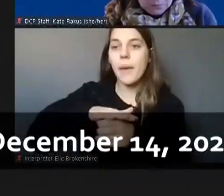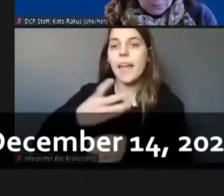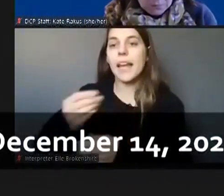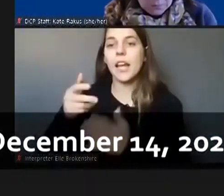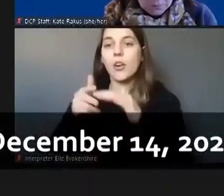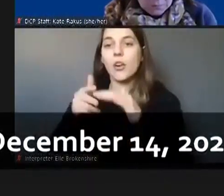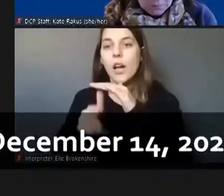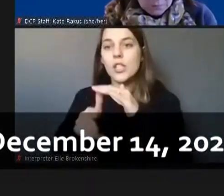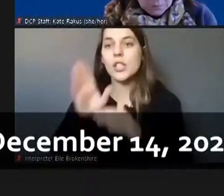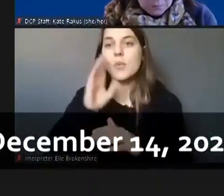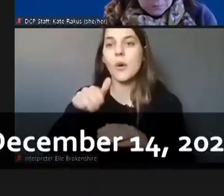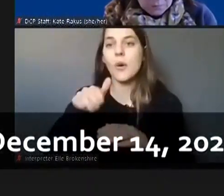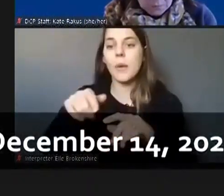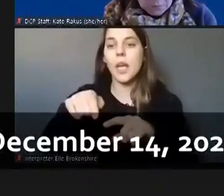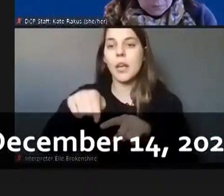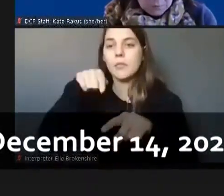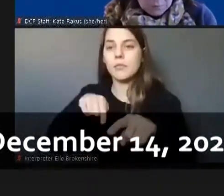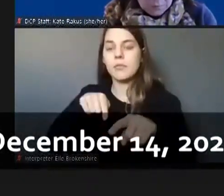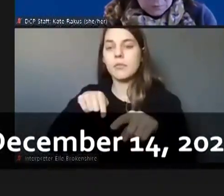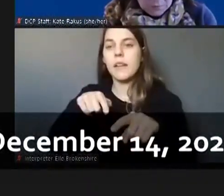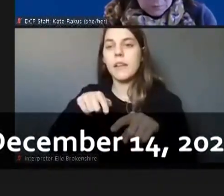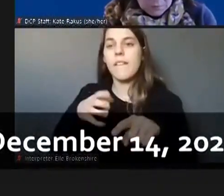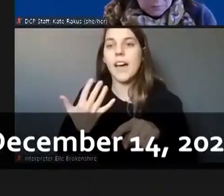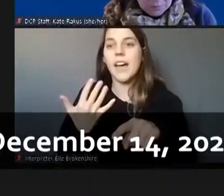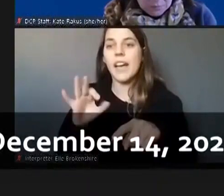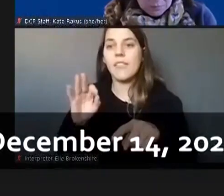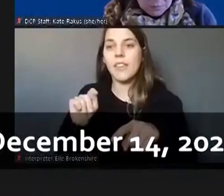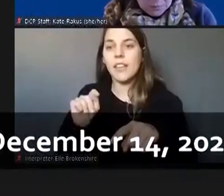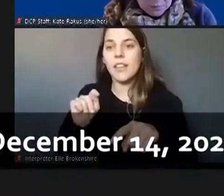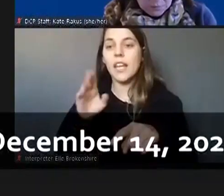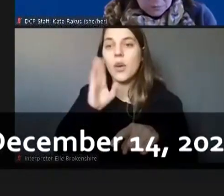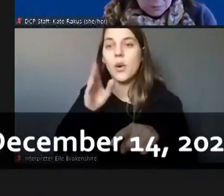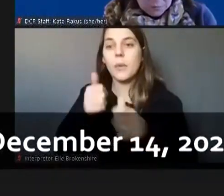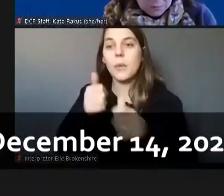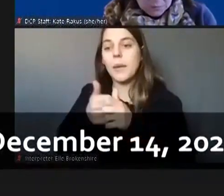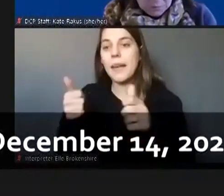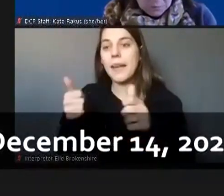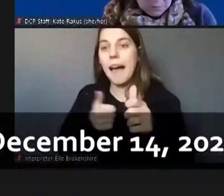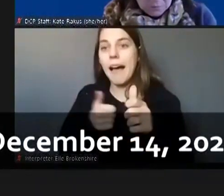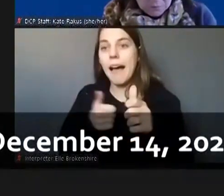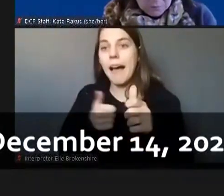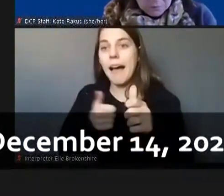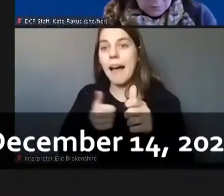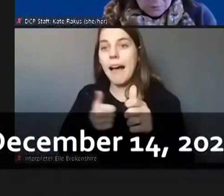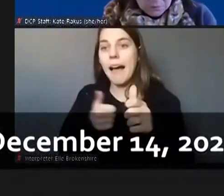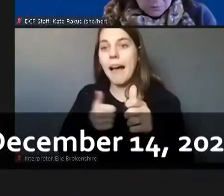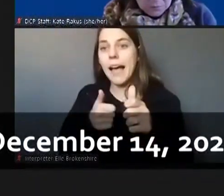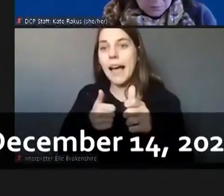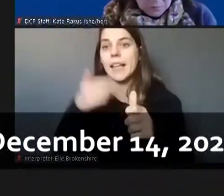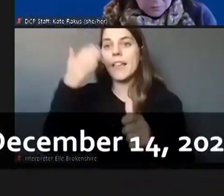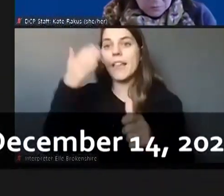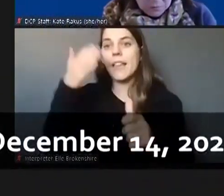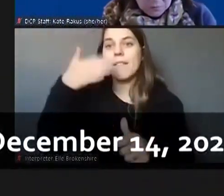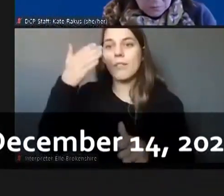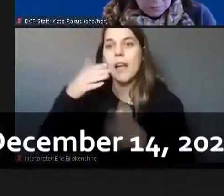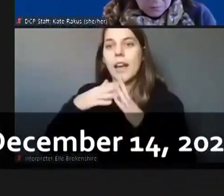feet from the primary structure, so behind the front of the house. And then additional